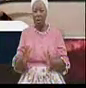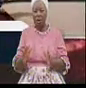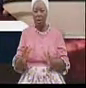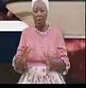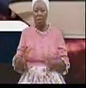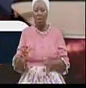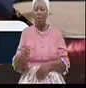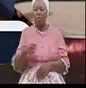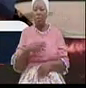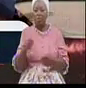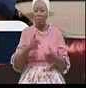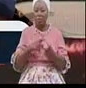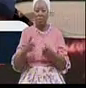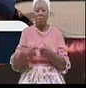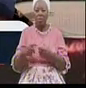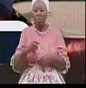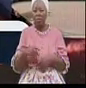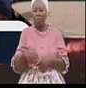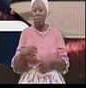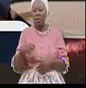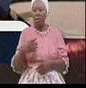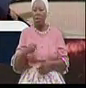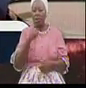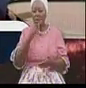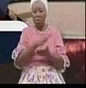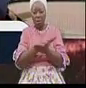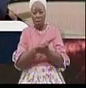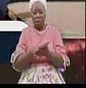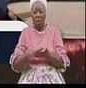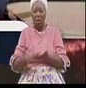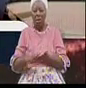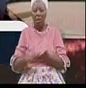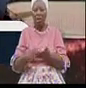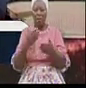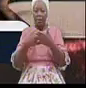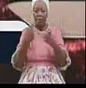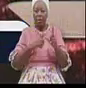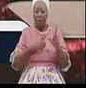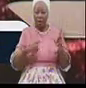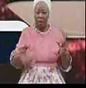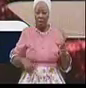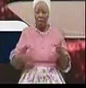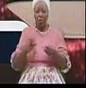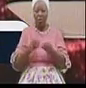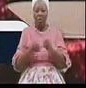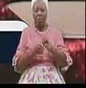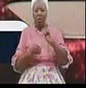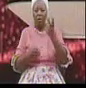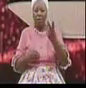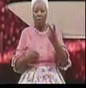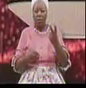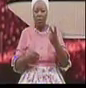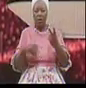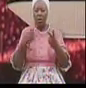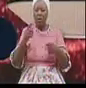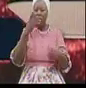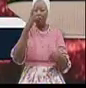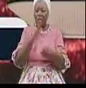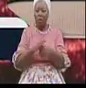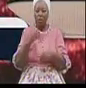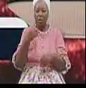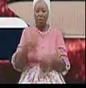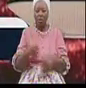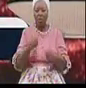church members who are unclean before the Lord. Number two, the promise of